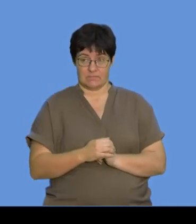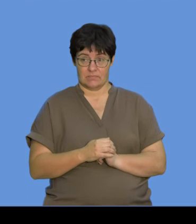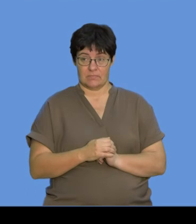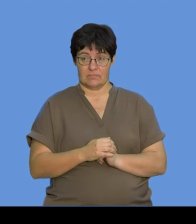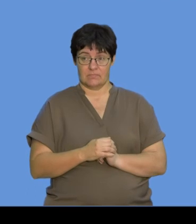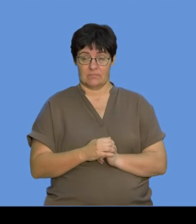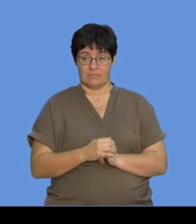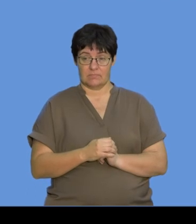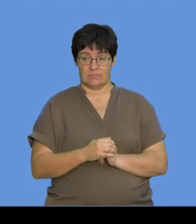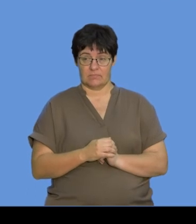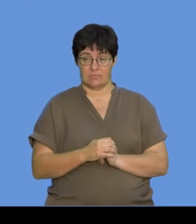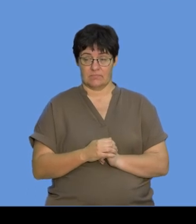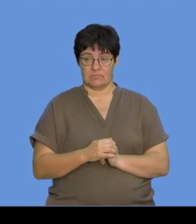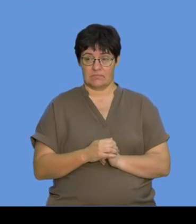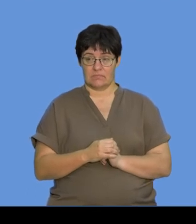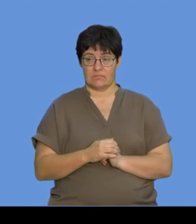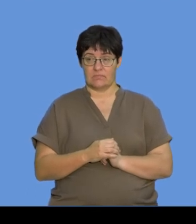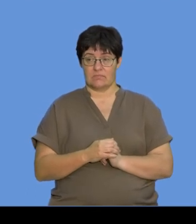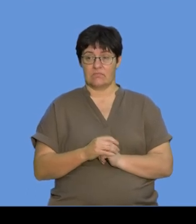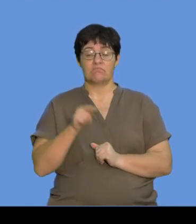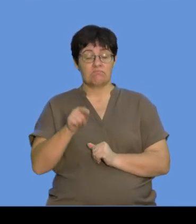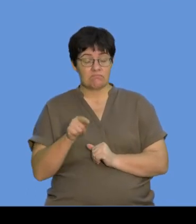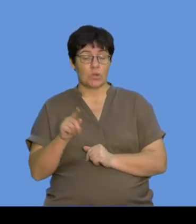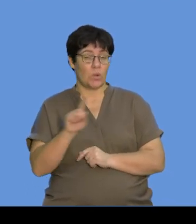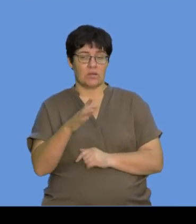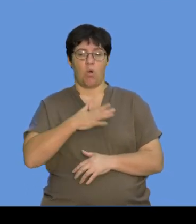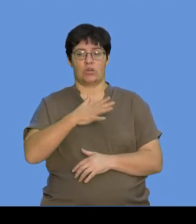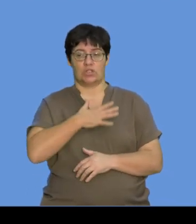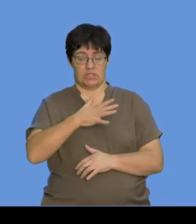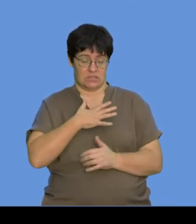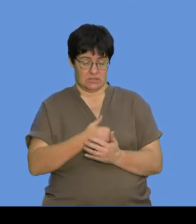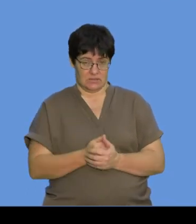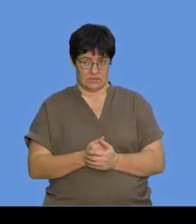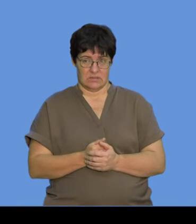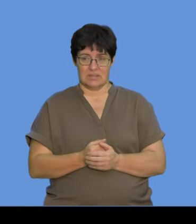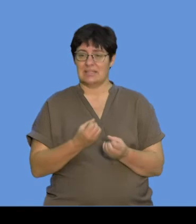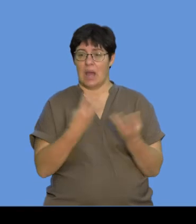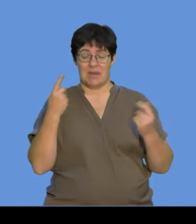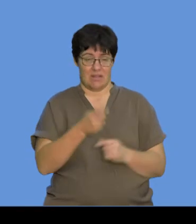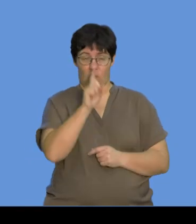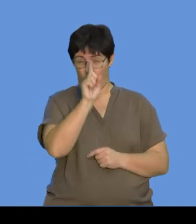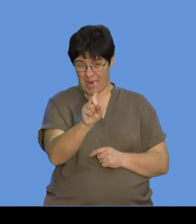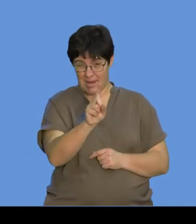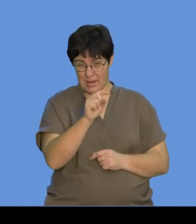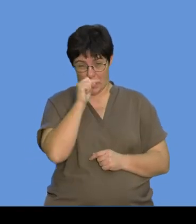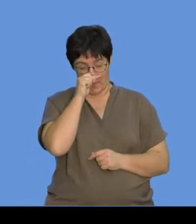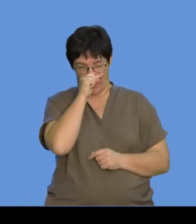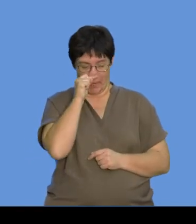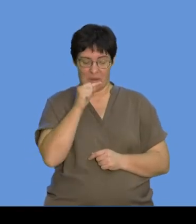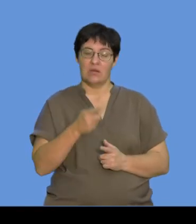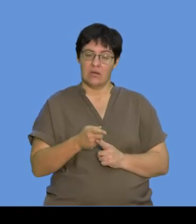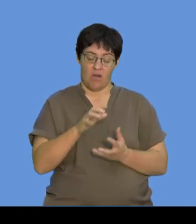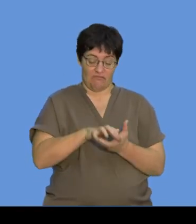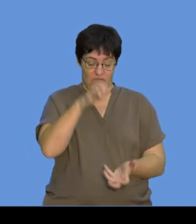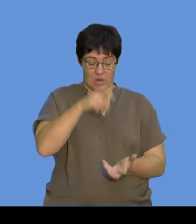okay, of oxygen. Okay, so that's the number of molecules present in 1 mole. So what's the volume that it